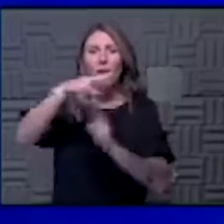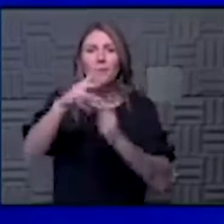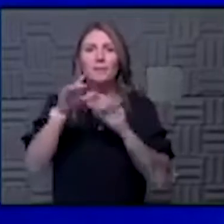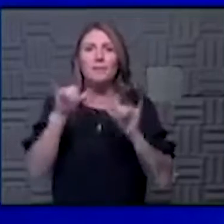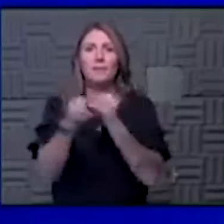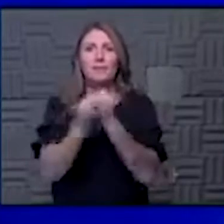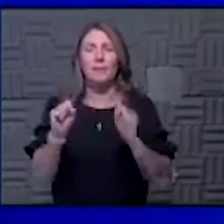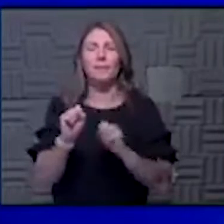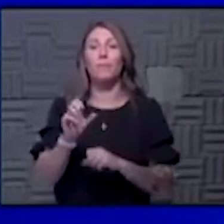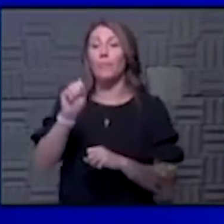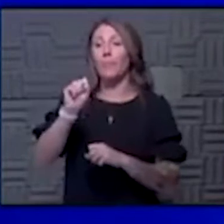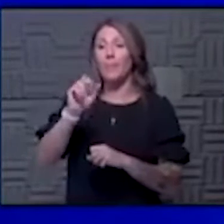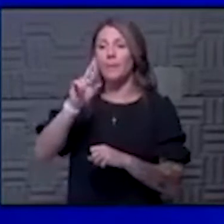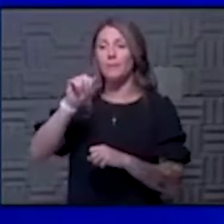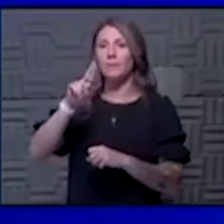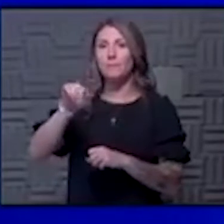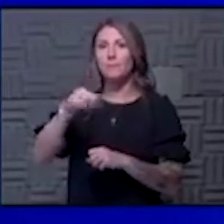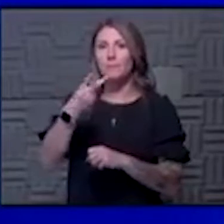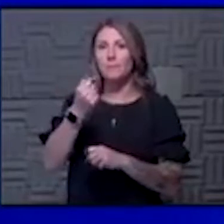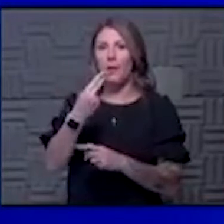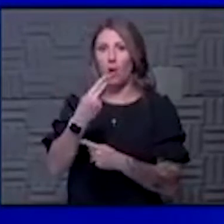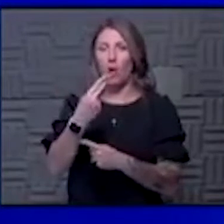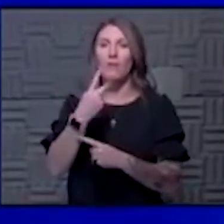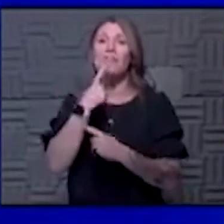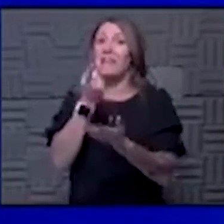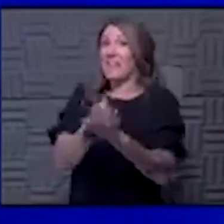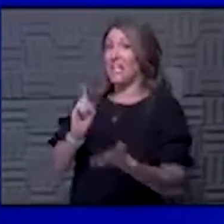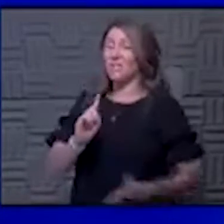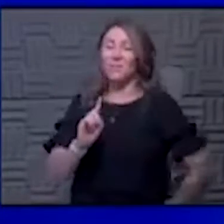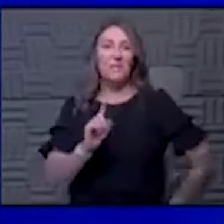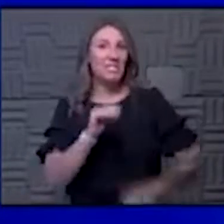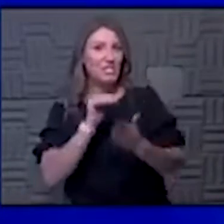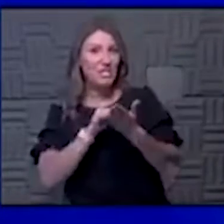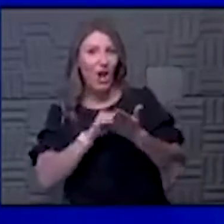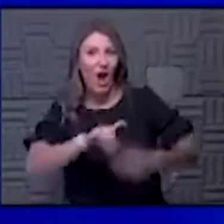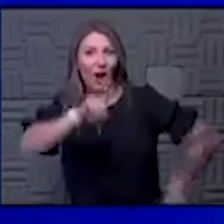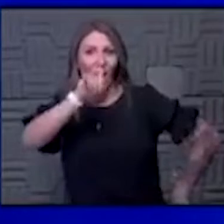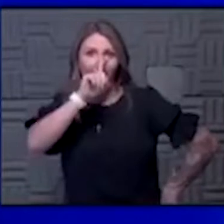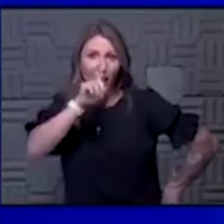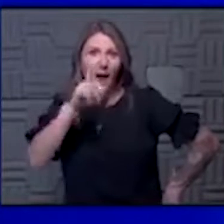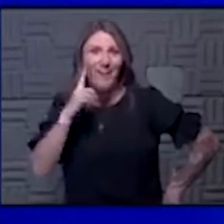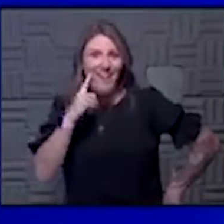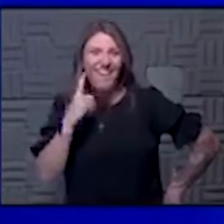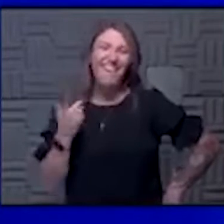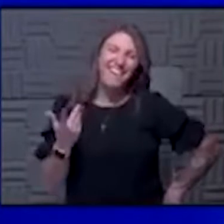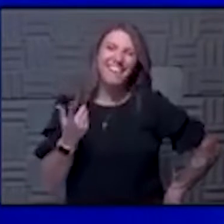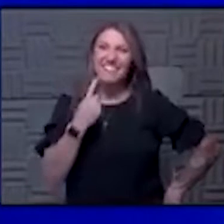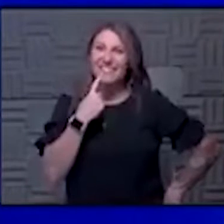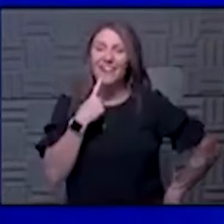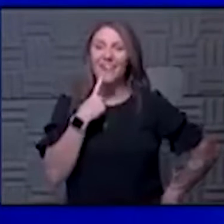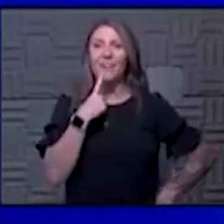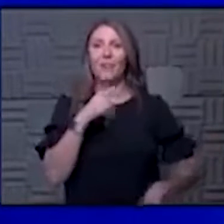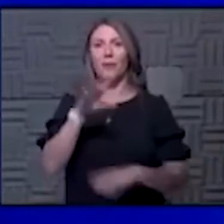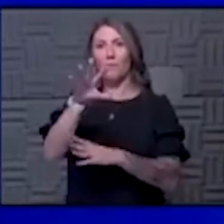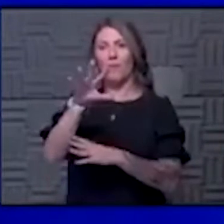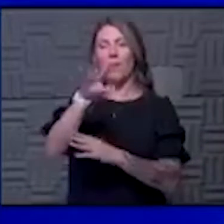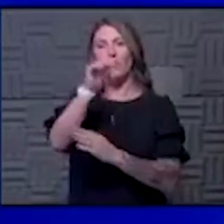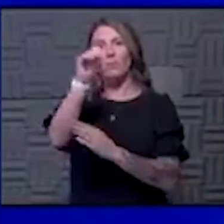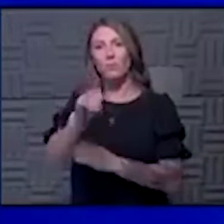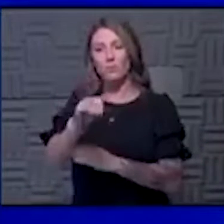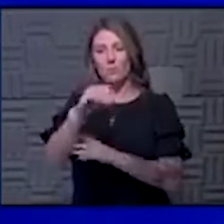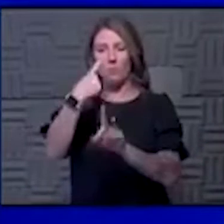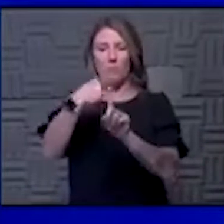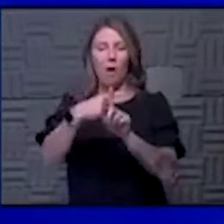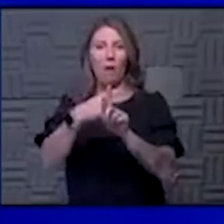Sarah is wanting to know, she says, last week, Doc Hawk, that's what she says, Doc Hawk, that's what I said. That's I love good. it. Go on, Doc. Said 5% of